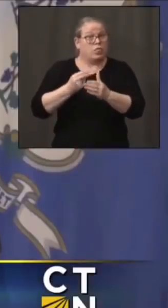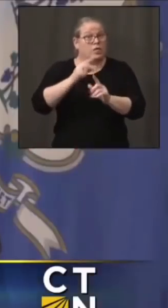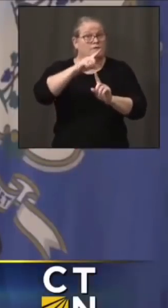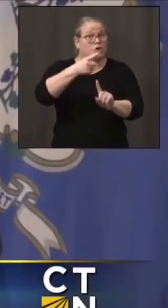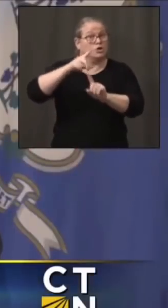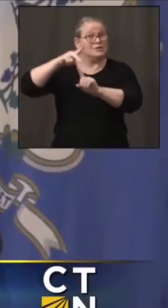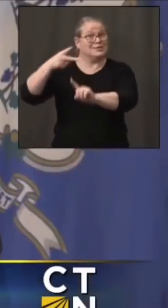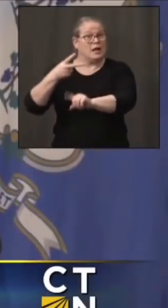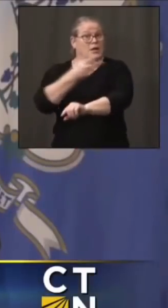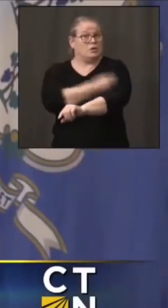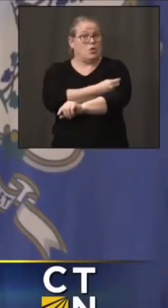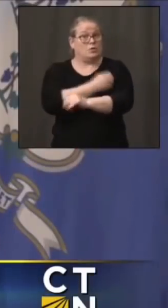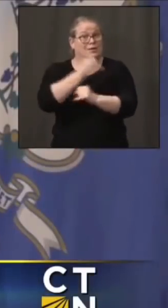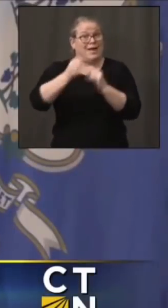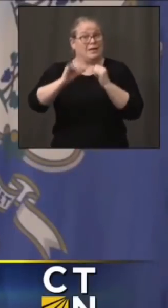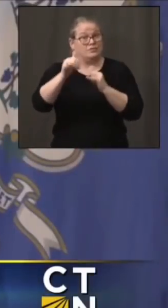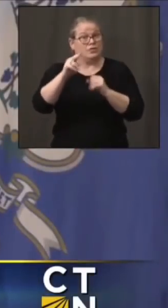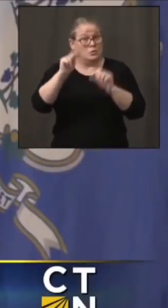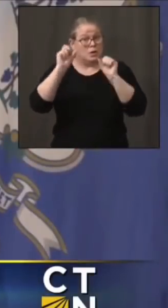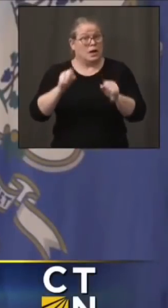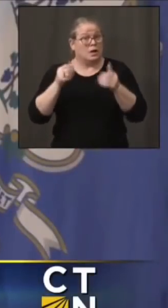So far, so good.